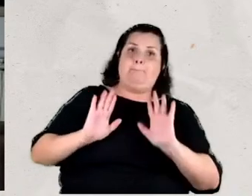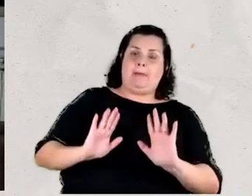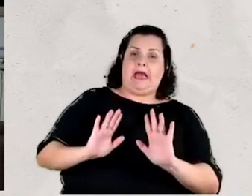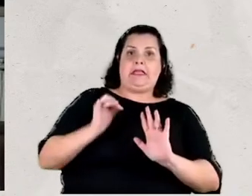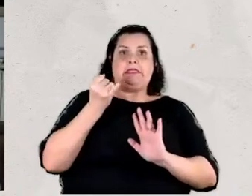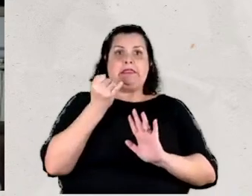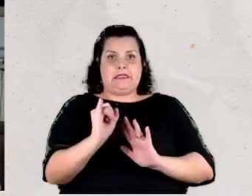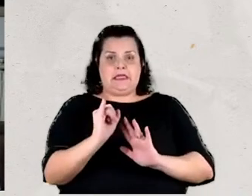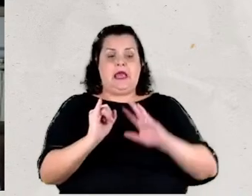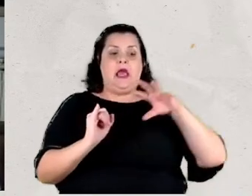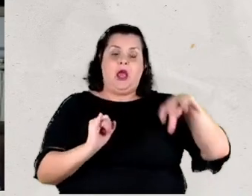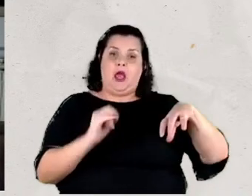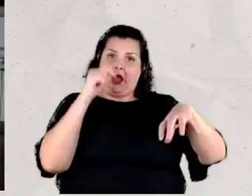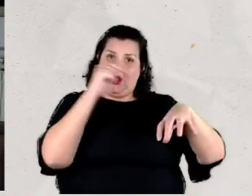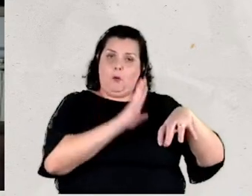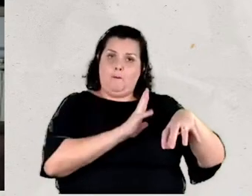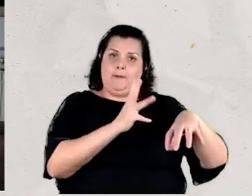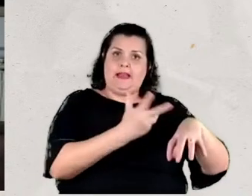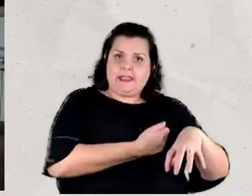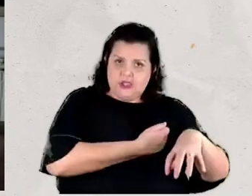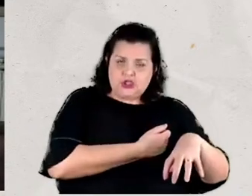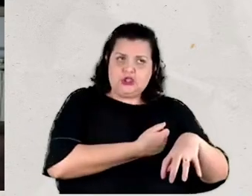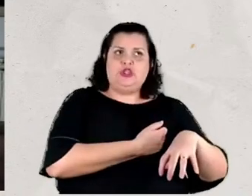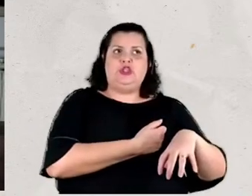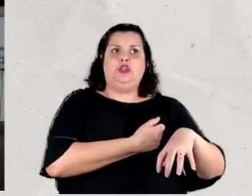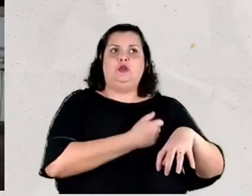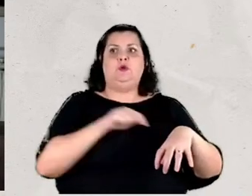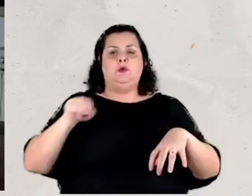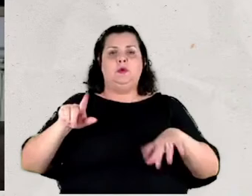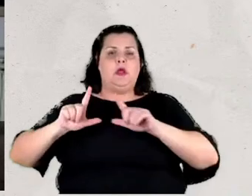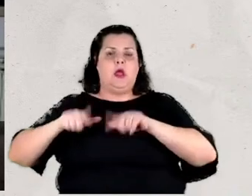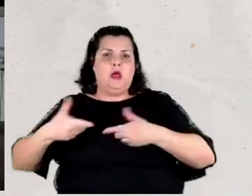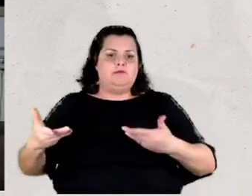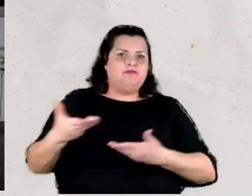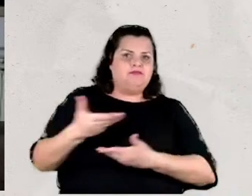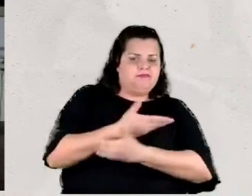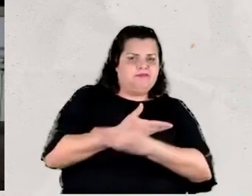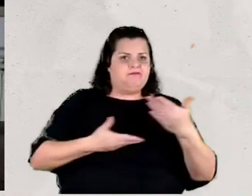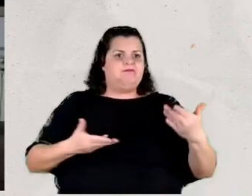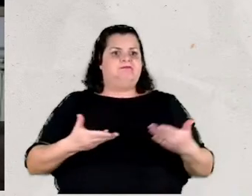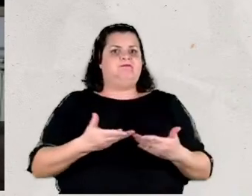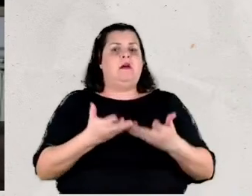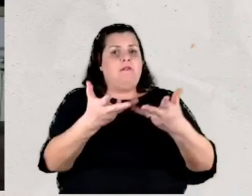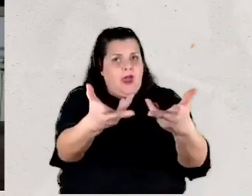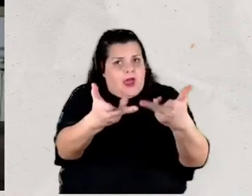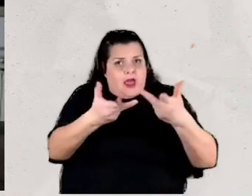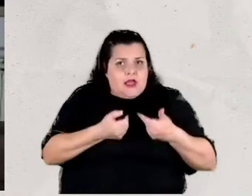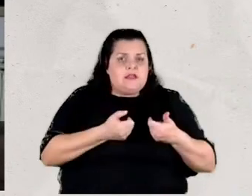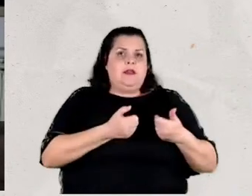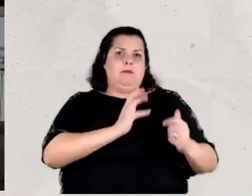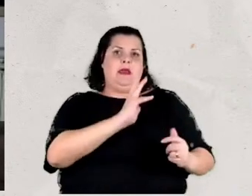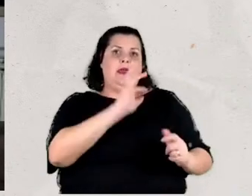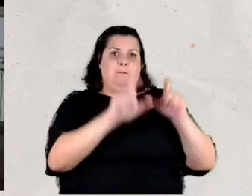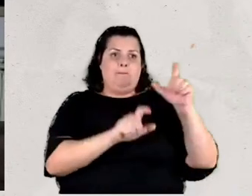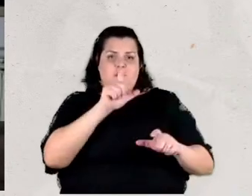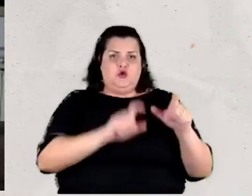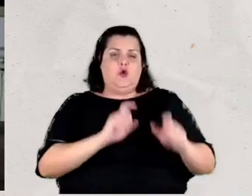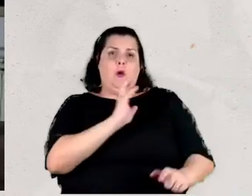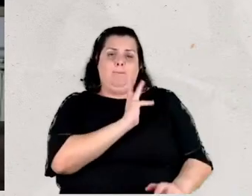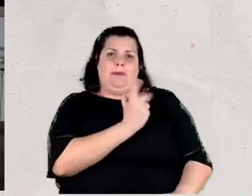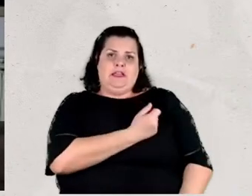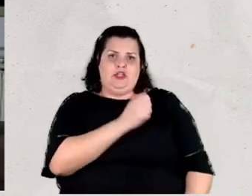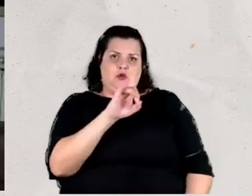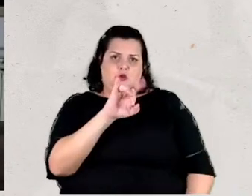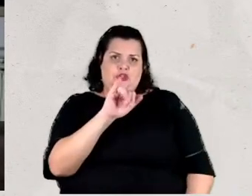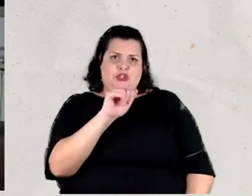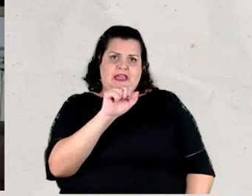from their diaspora who want to go home, in the same way that I, as an American-born Jew, showed